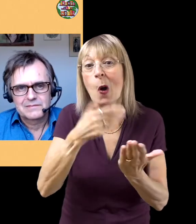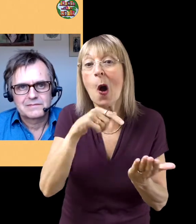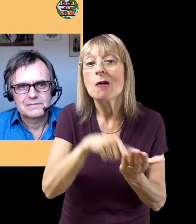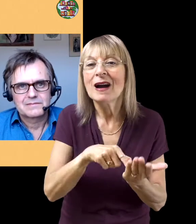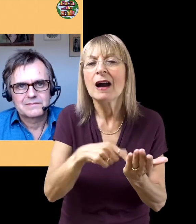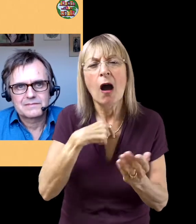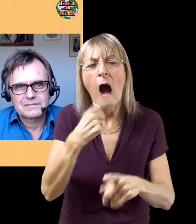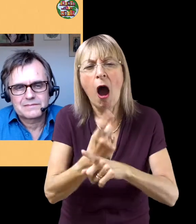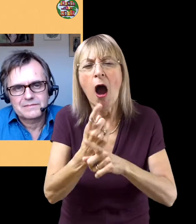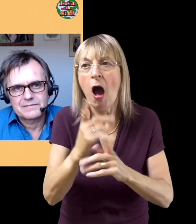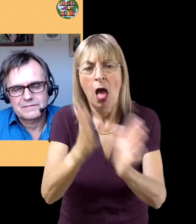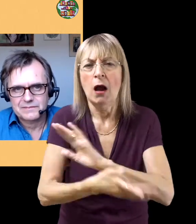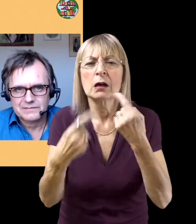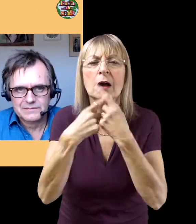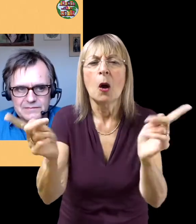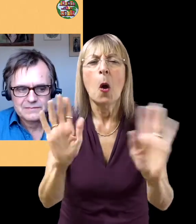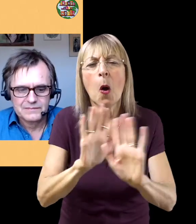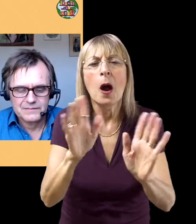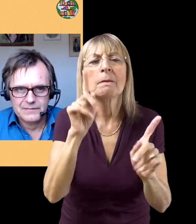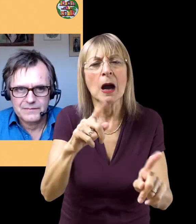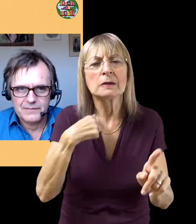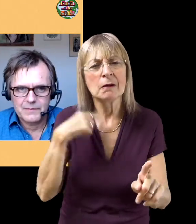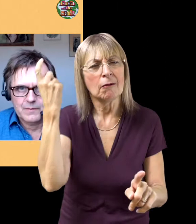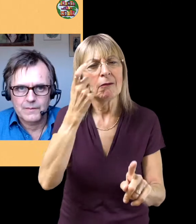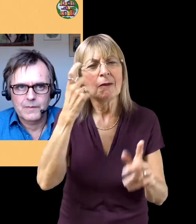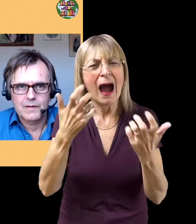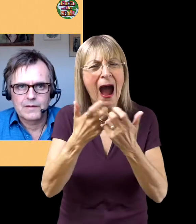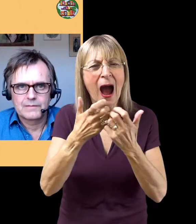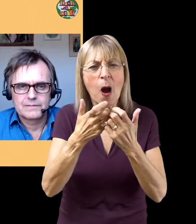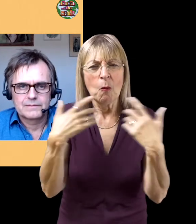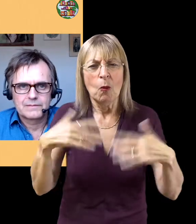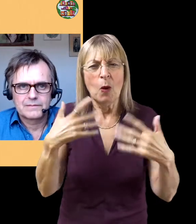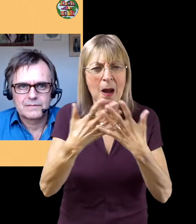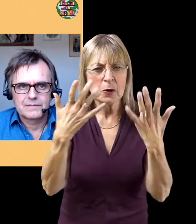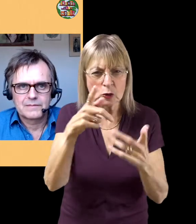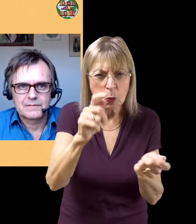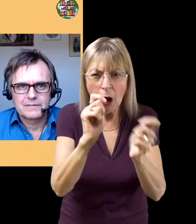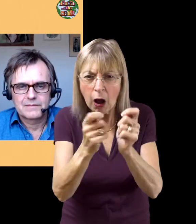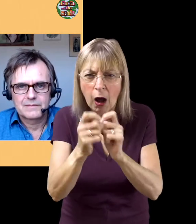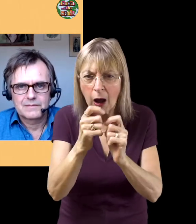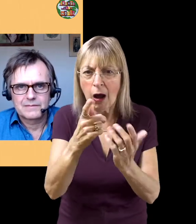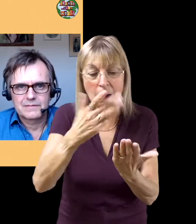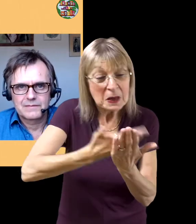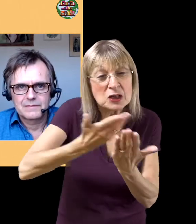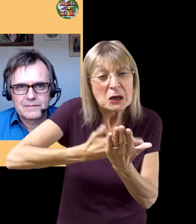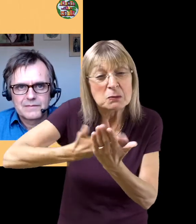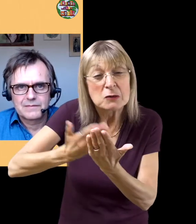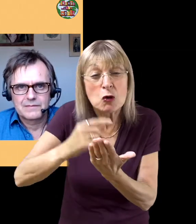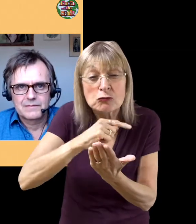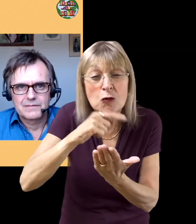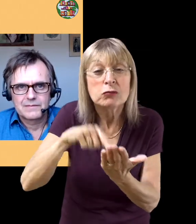going to talk about, the spoilers. But it made me think about how much you make them change in these couple of hundred